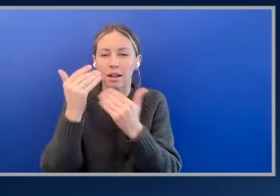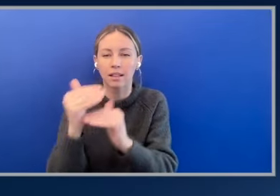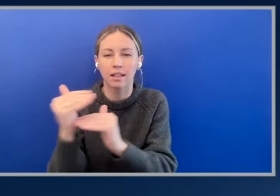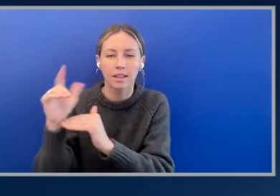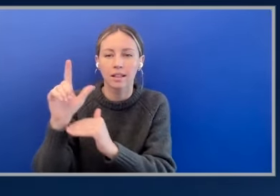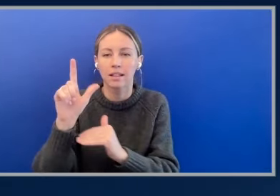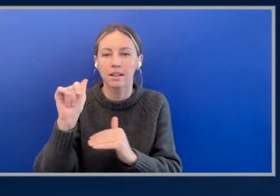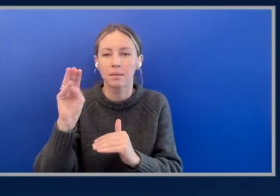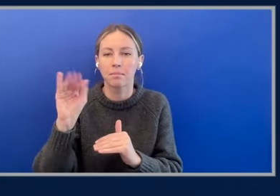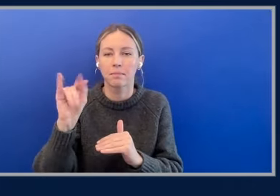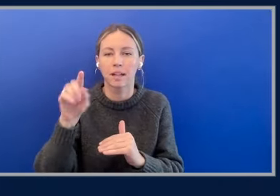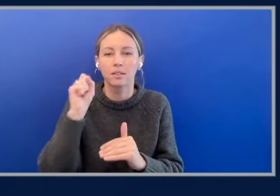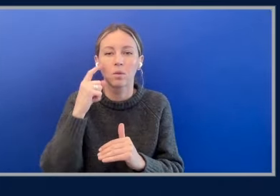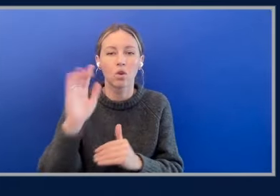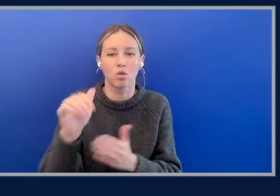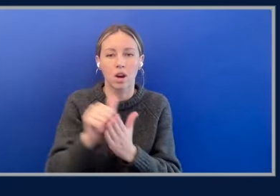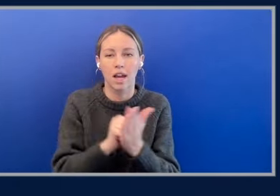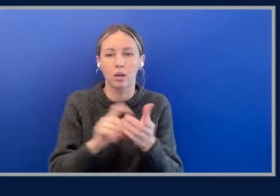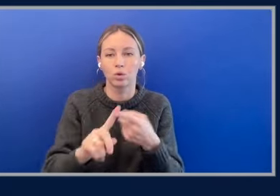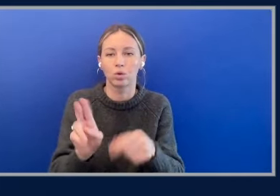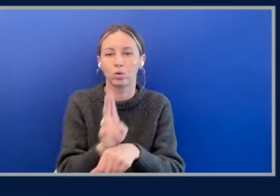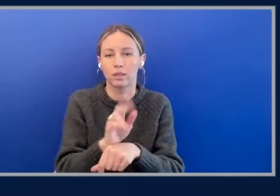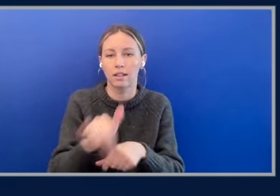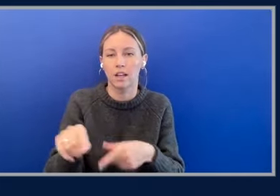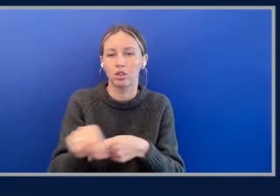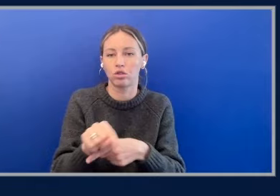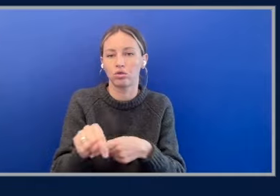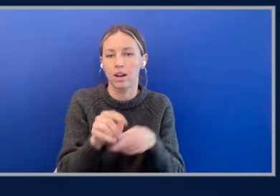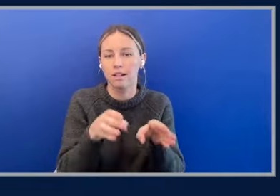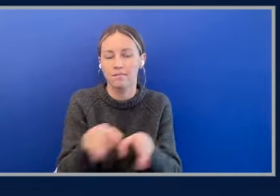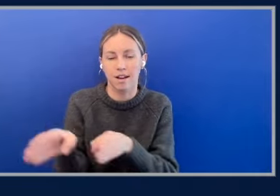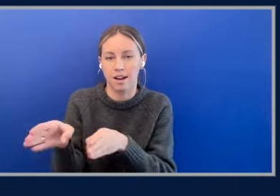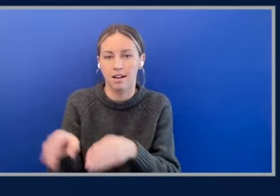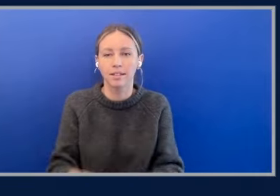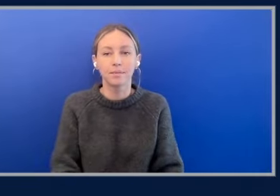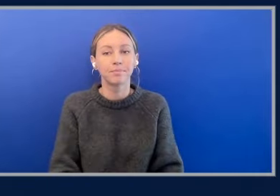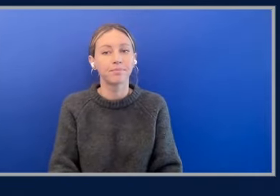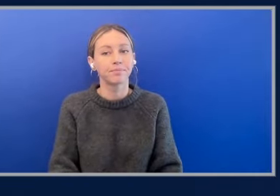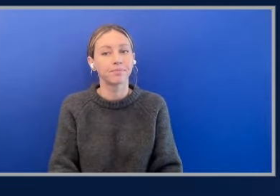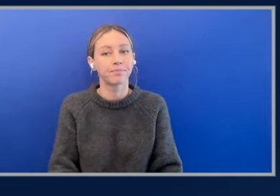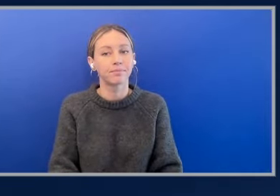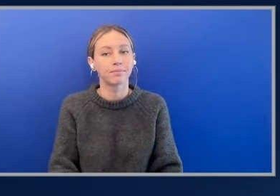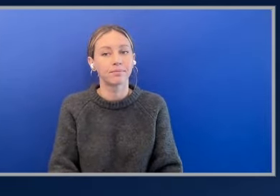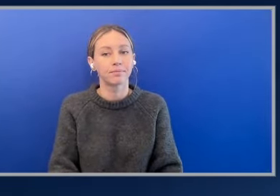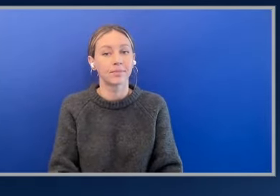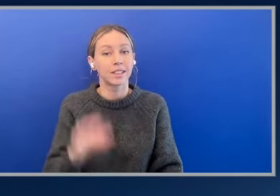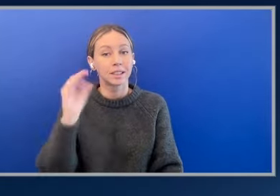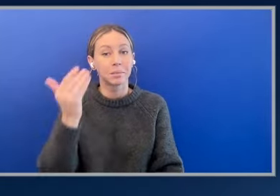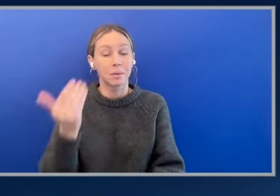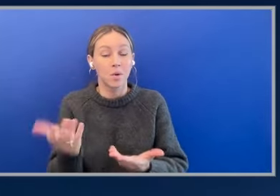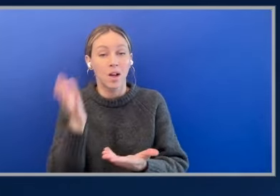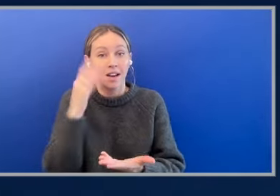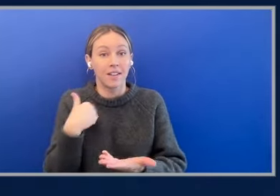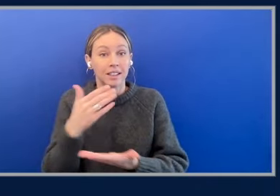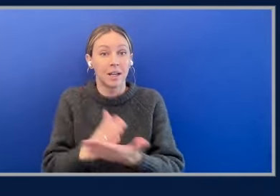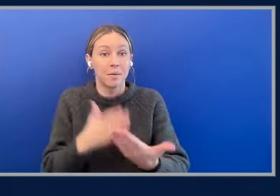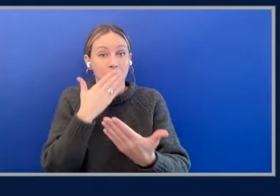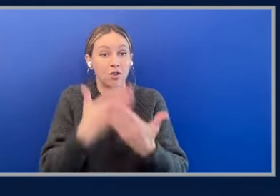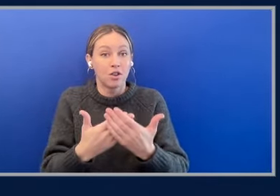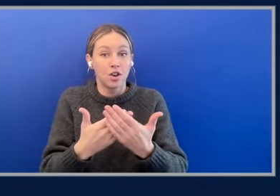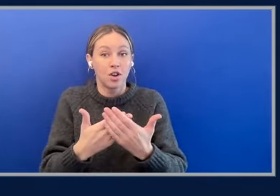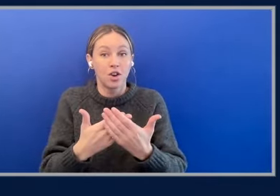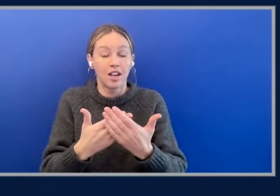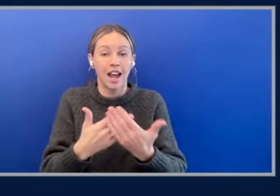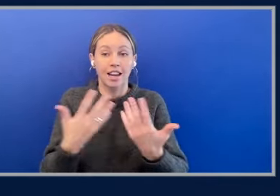for your account to utilize the training plans. Okay, very cool. It sounds too like there might be some good synergy there